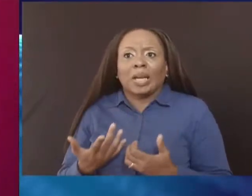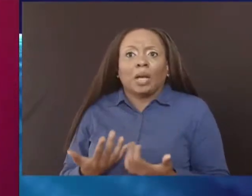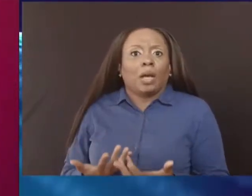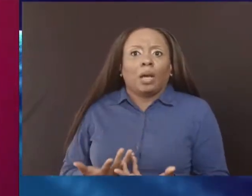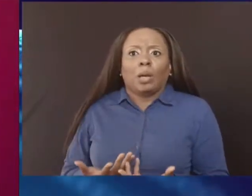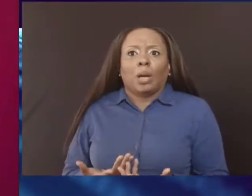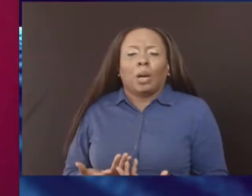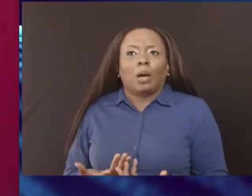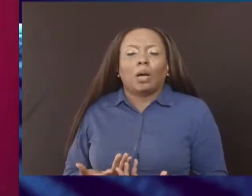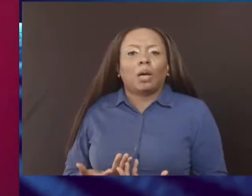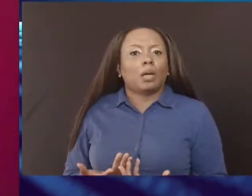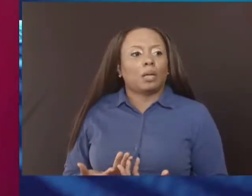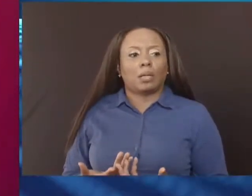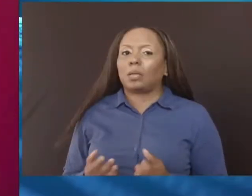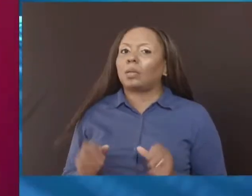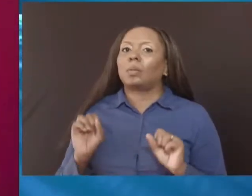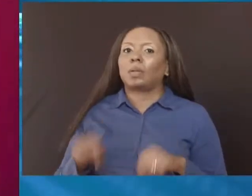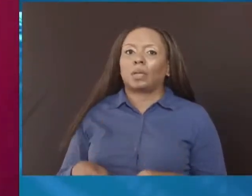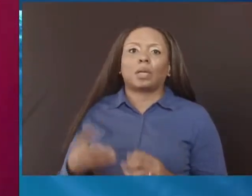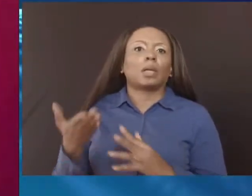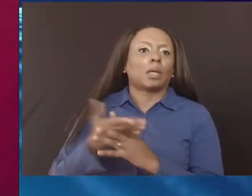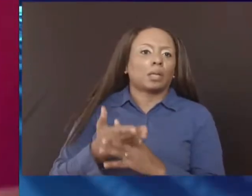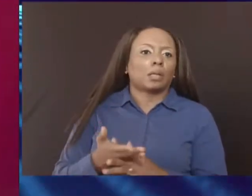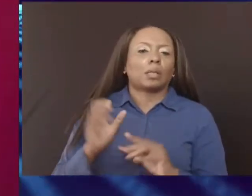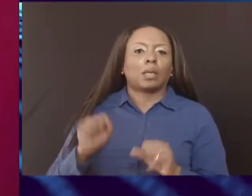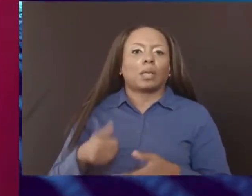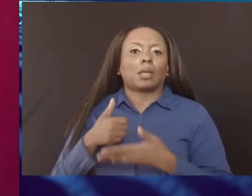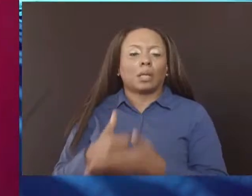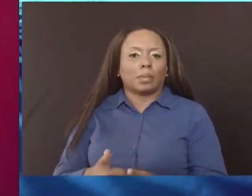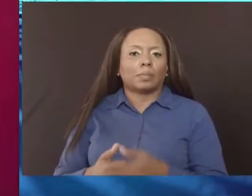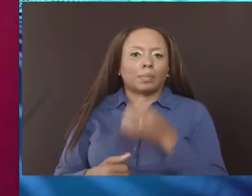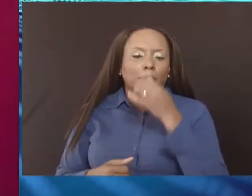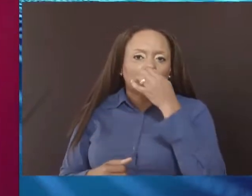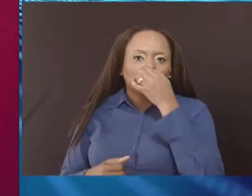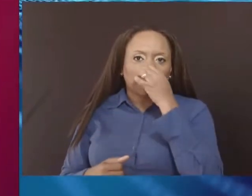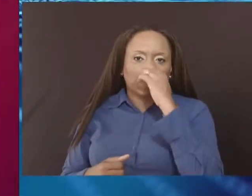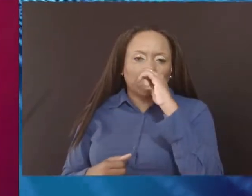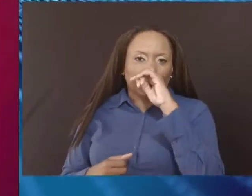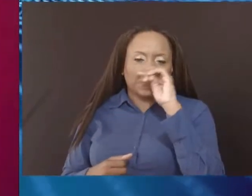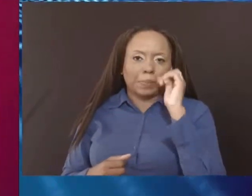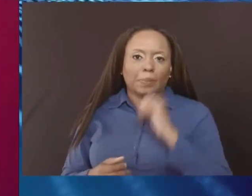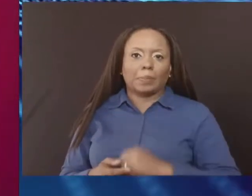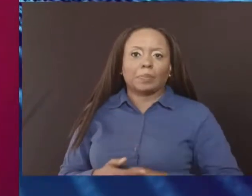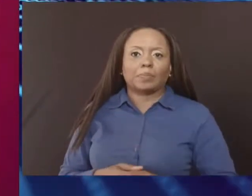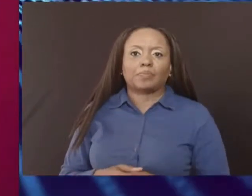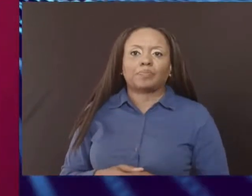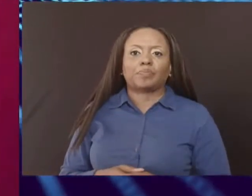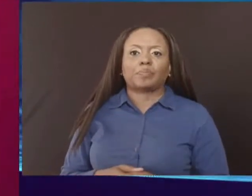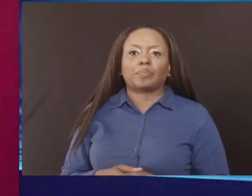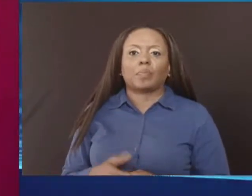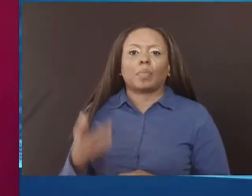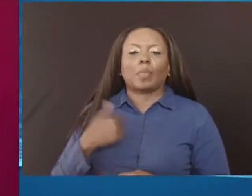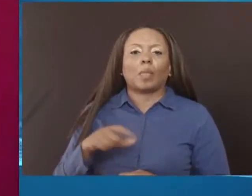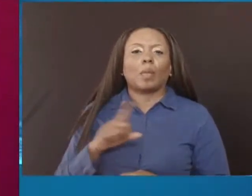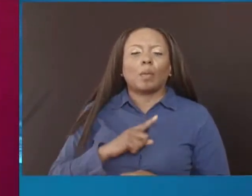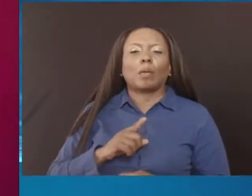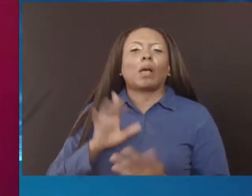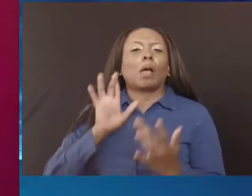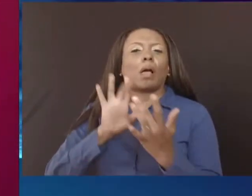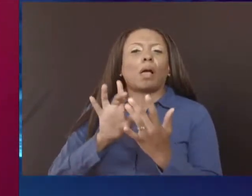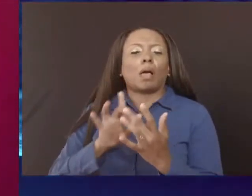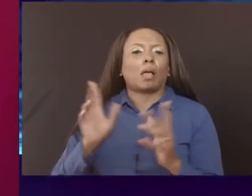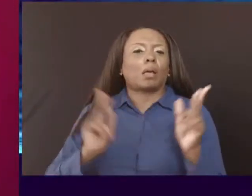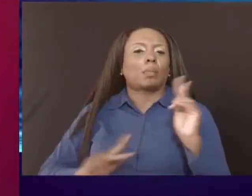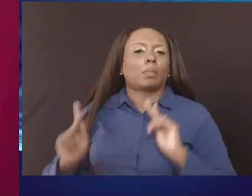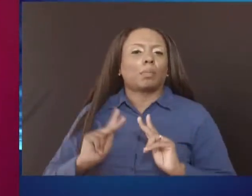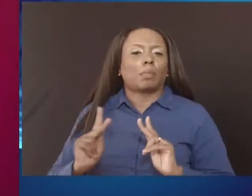can intervene. We try to intervene preemptively by involving the Ministry of People Empowerment